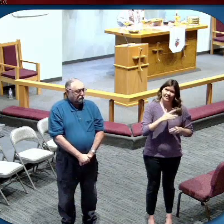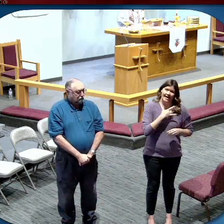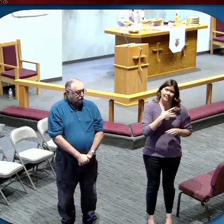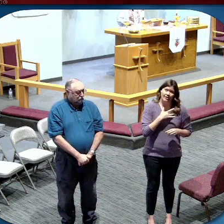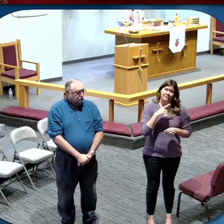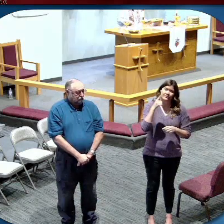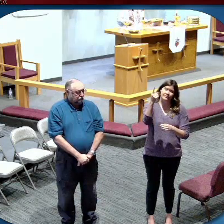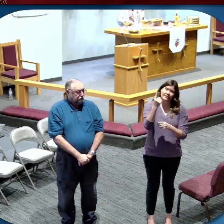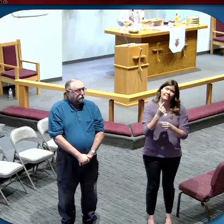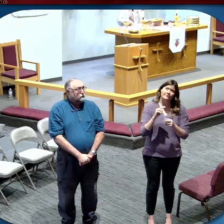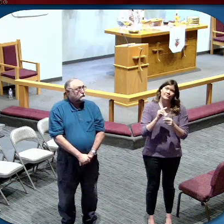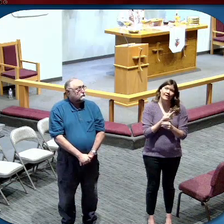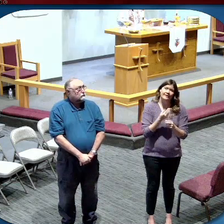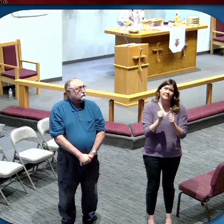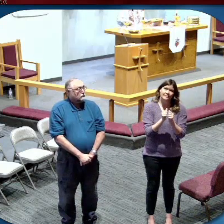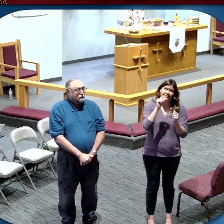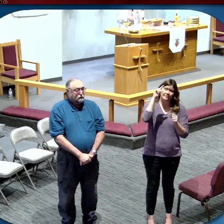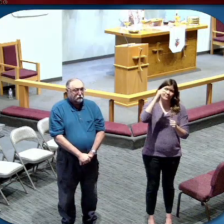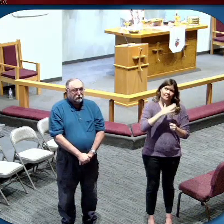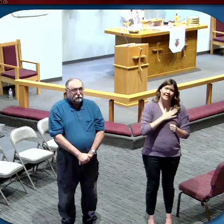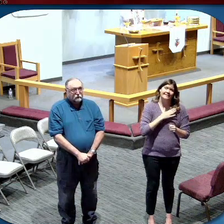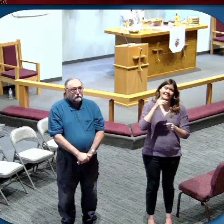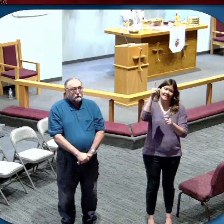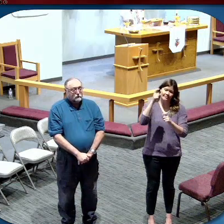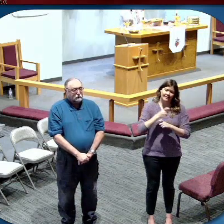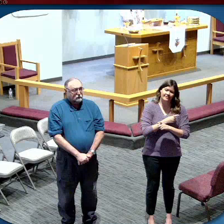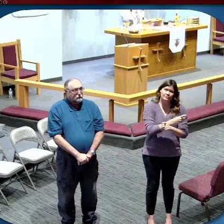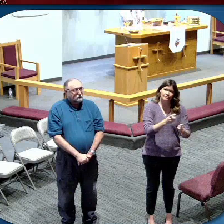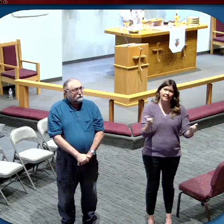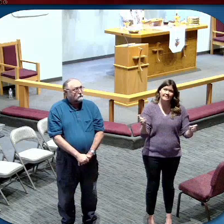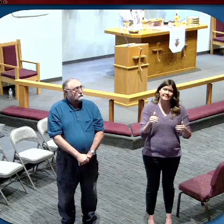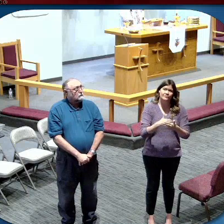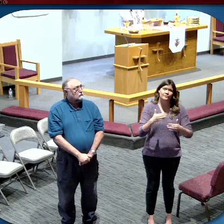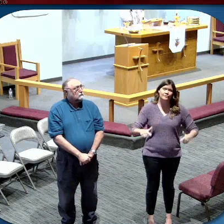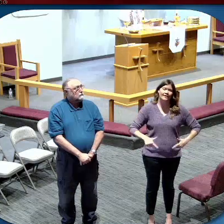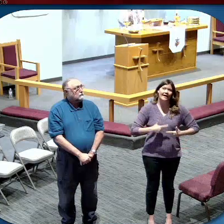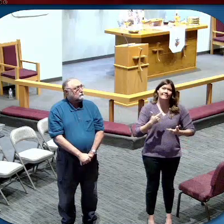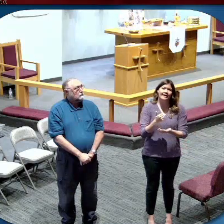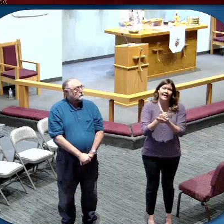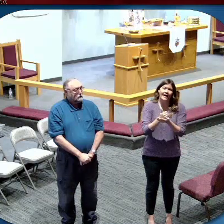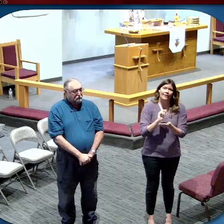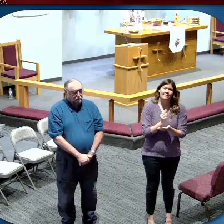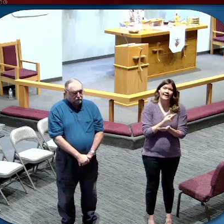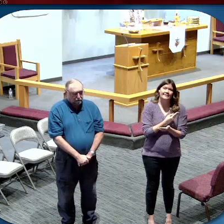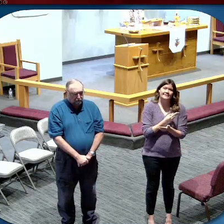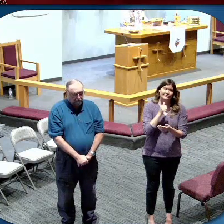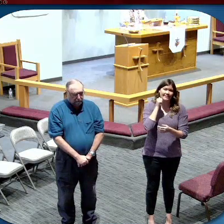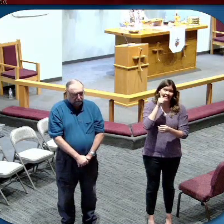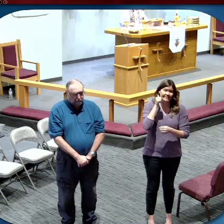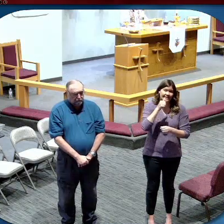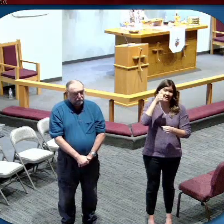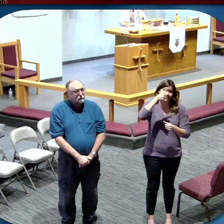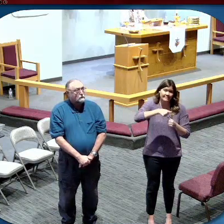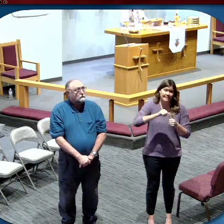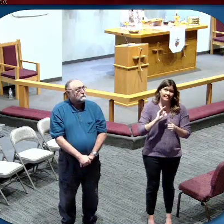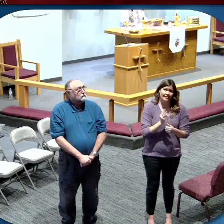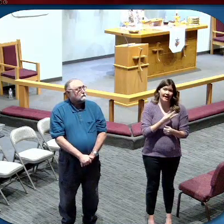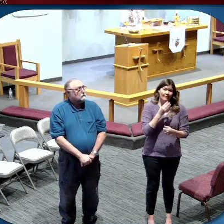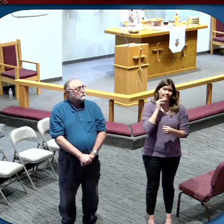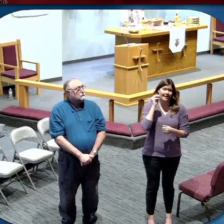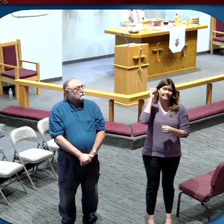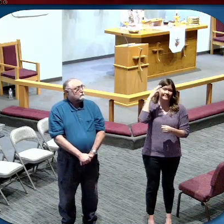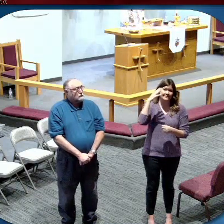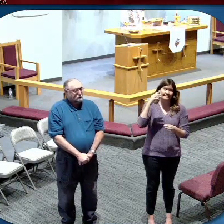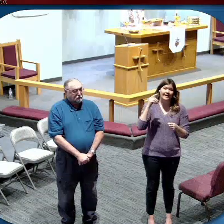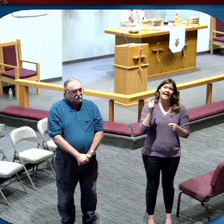us in your means of grace and give new life. Help us to daily remember our baptism and to